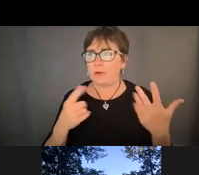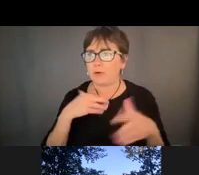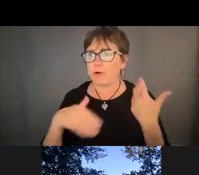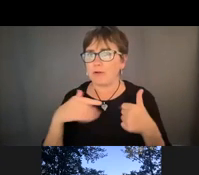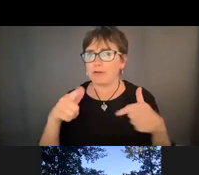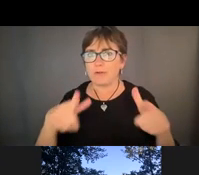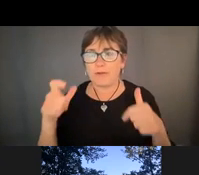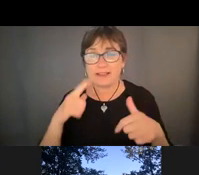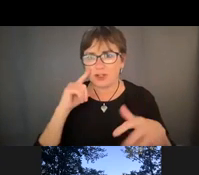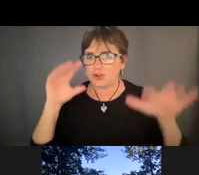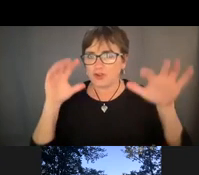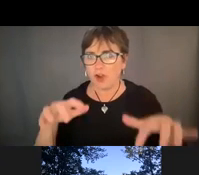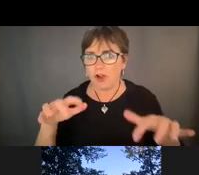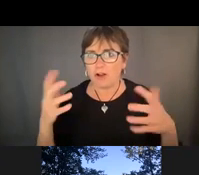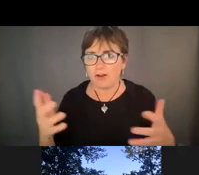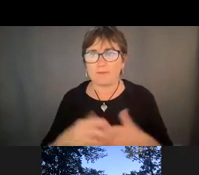everyone's minds.